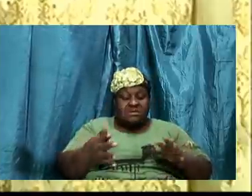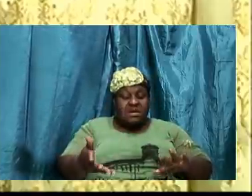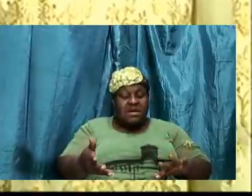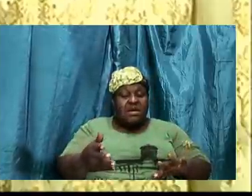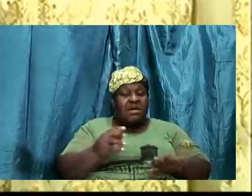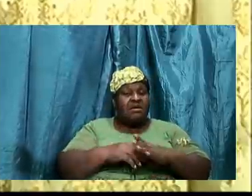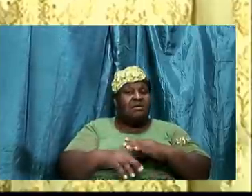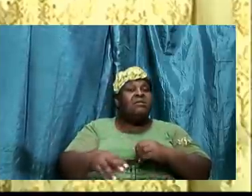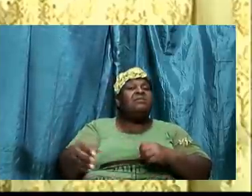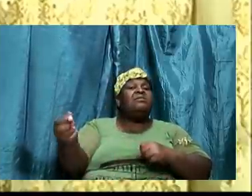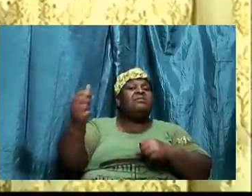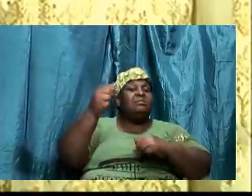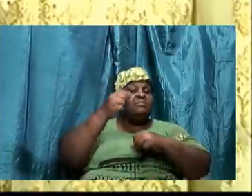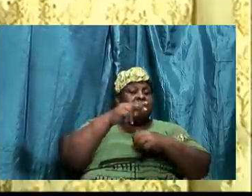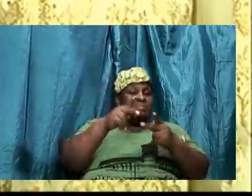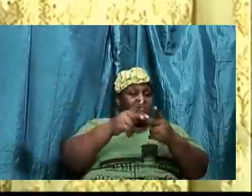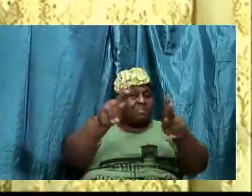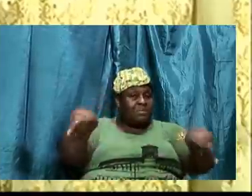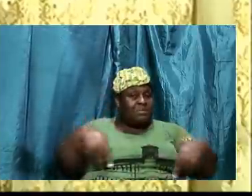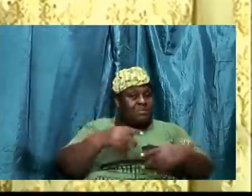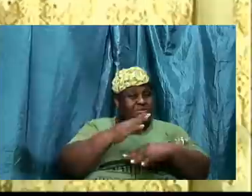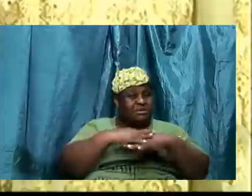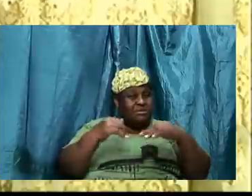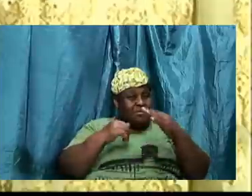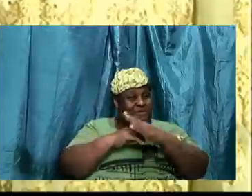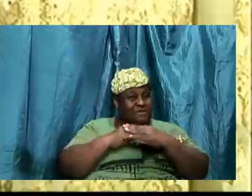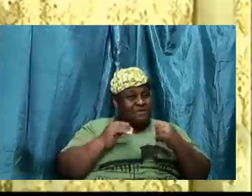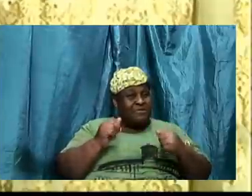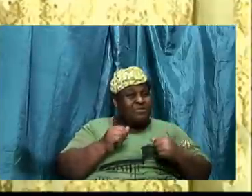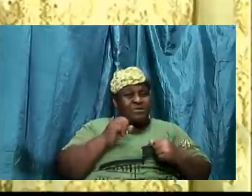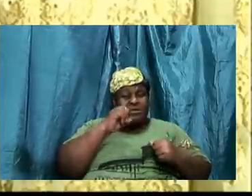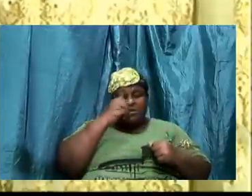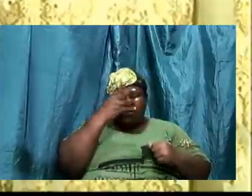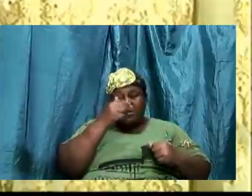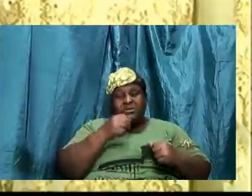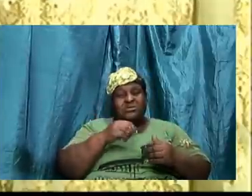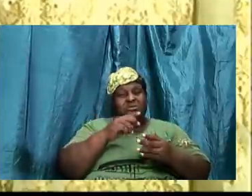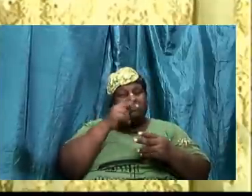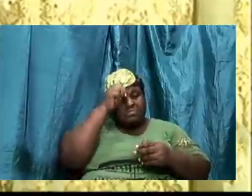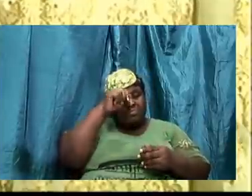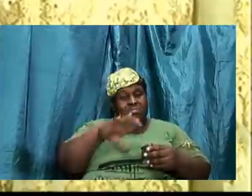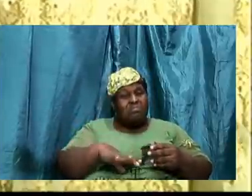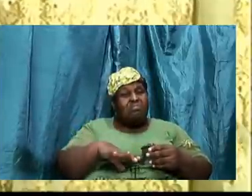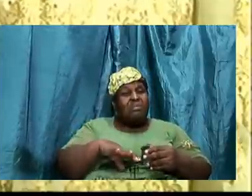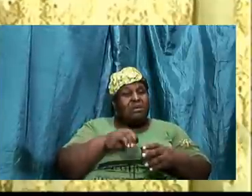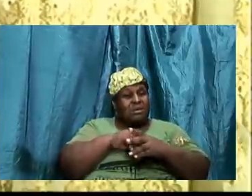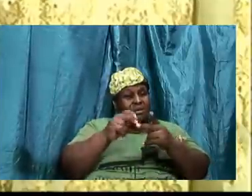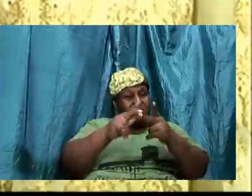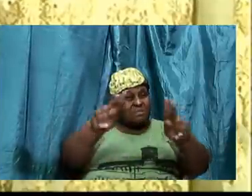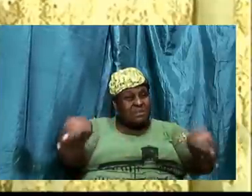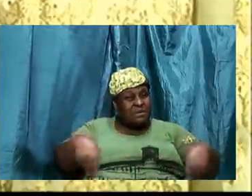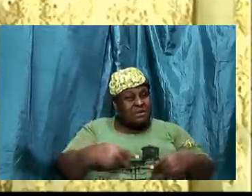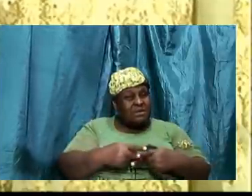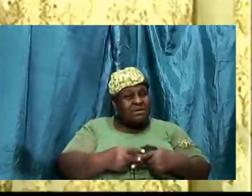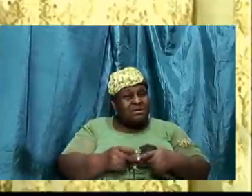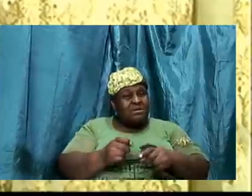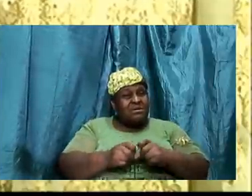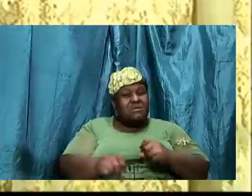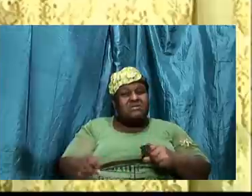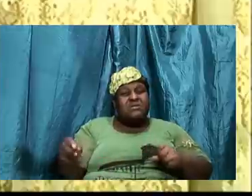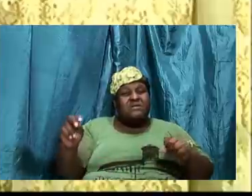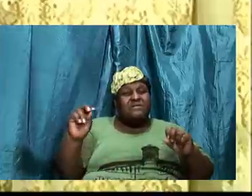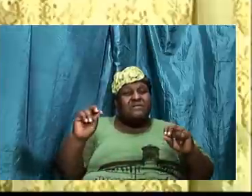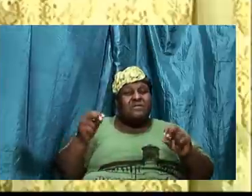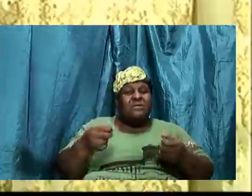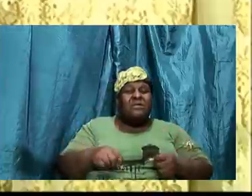you have riches untold in heaven. I want you to know that you are blessed with all spiritual